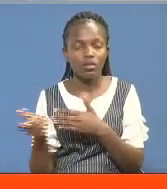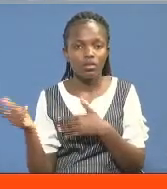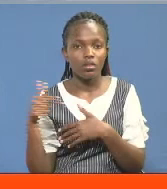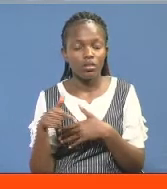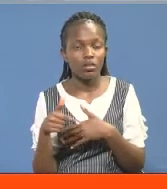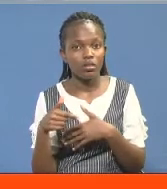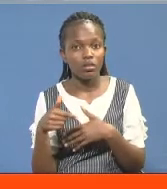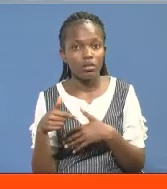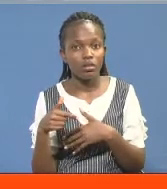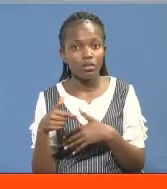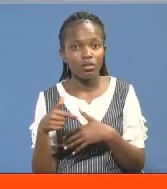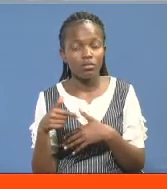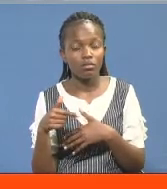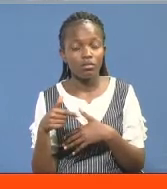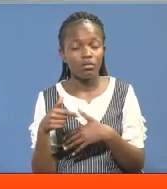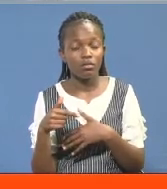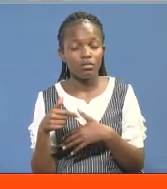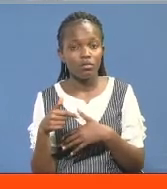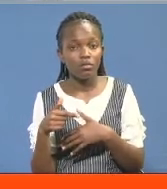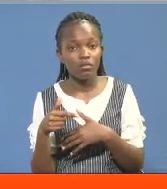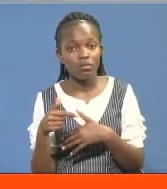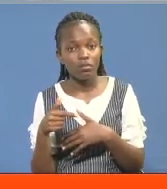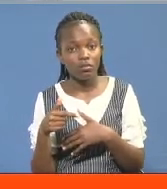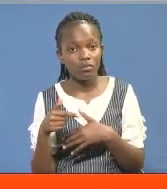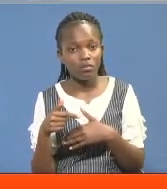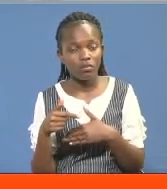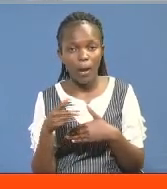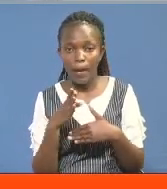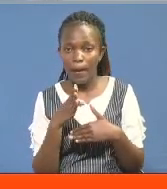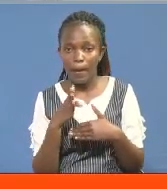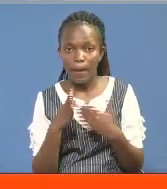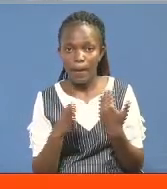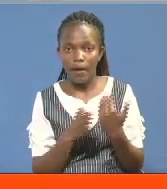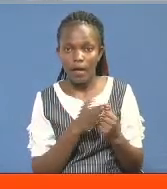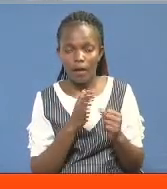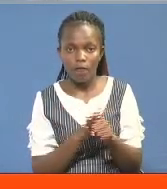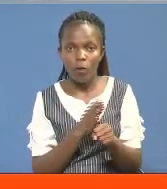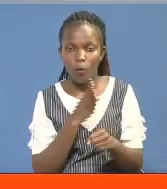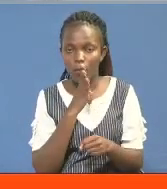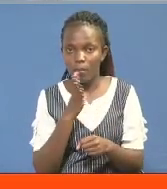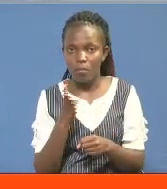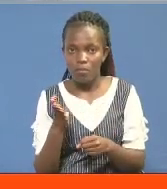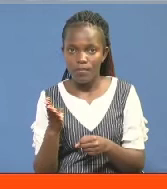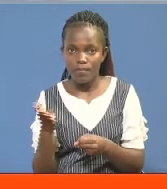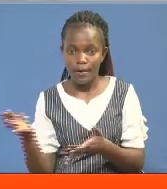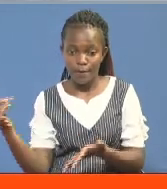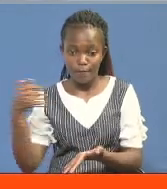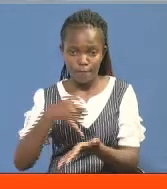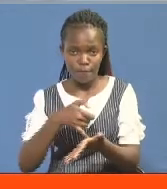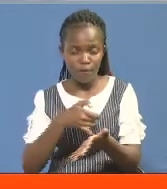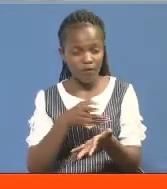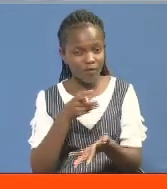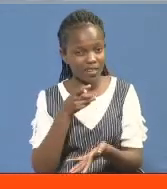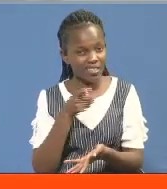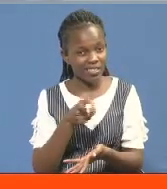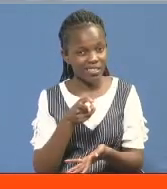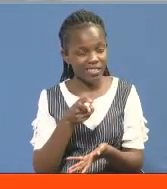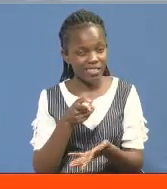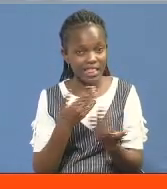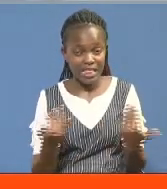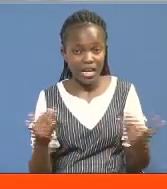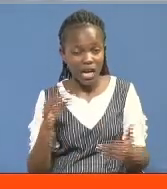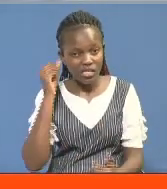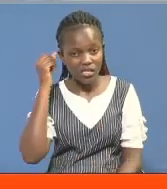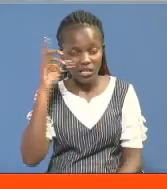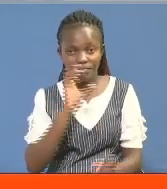into his mind again, or a mind again, they would be very careful not to get themselves into something they do not fully understand. So if